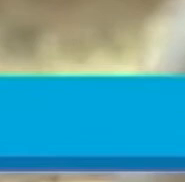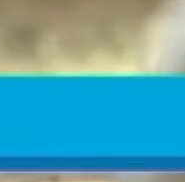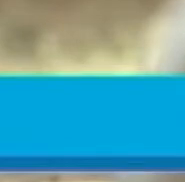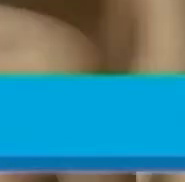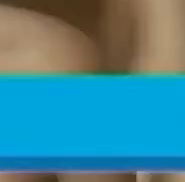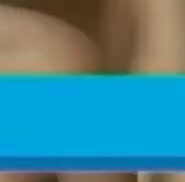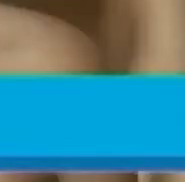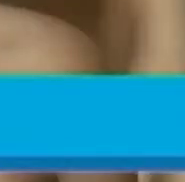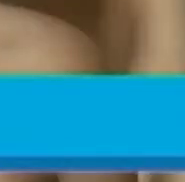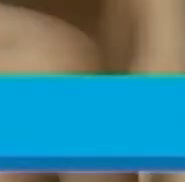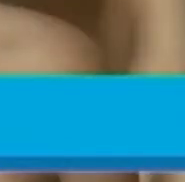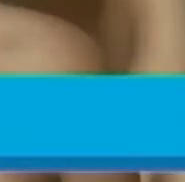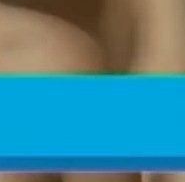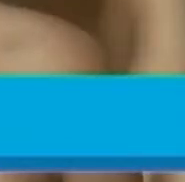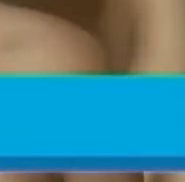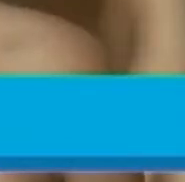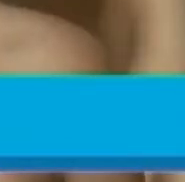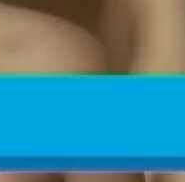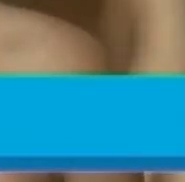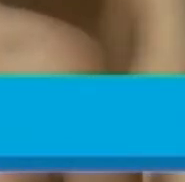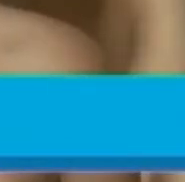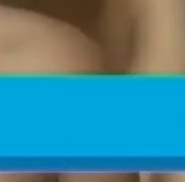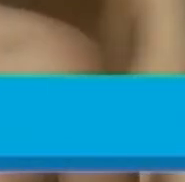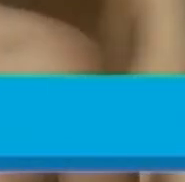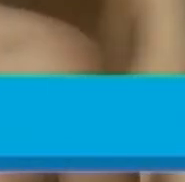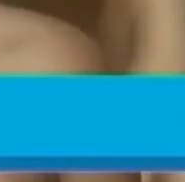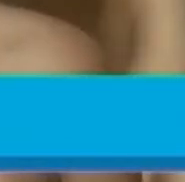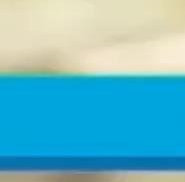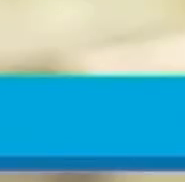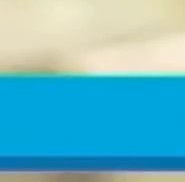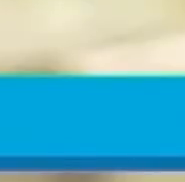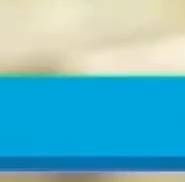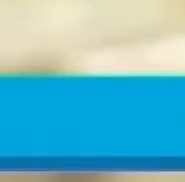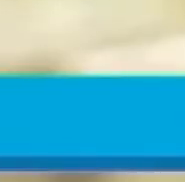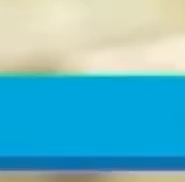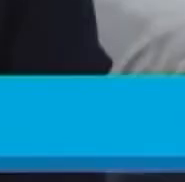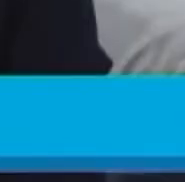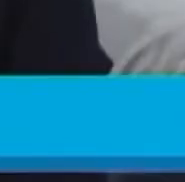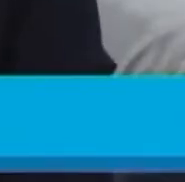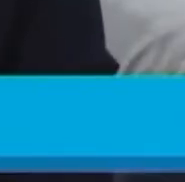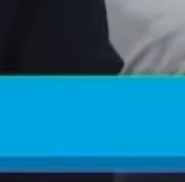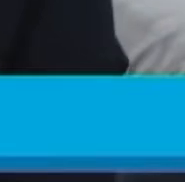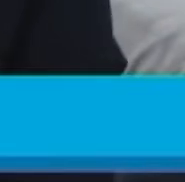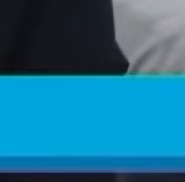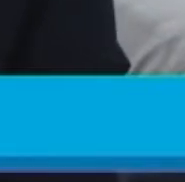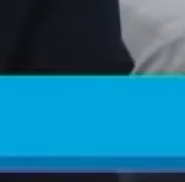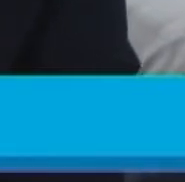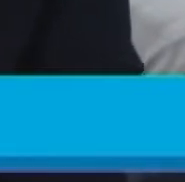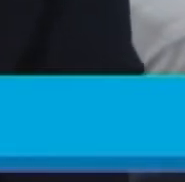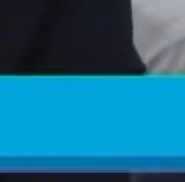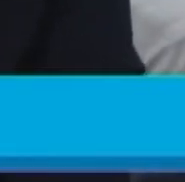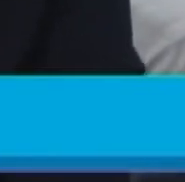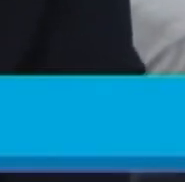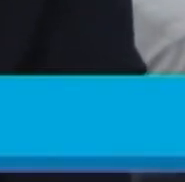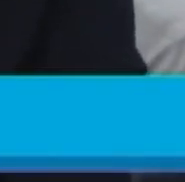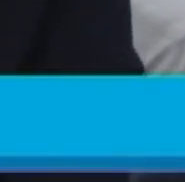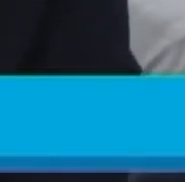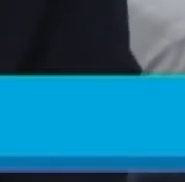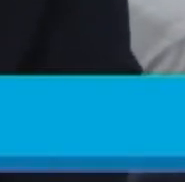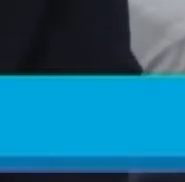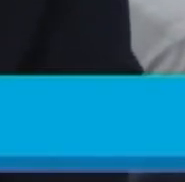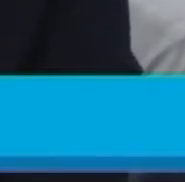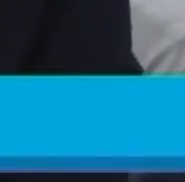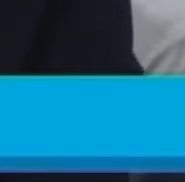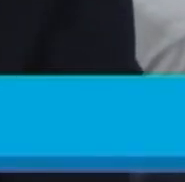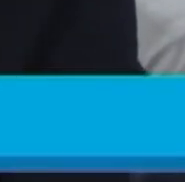did. I know exactly what it's like to be judged by society. I've never seen him this upset, holed up